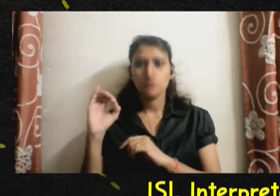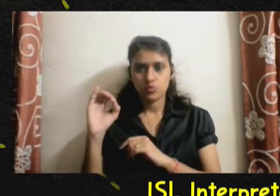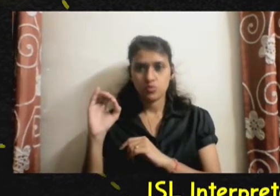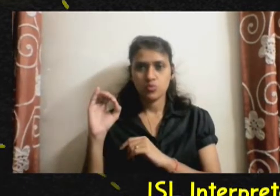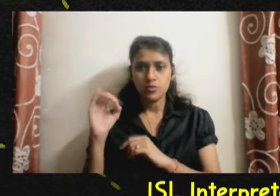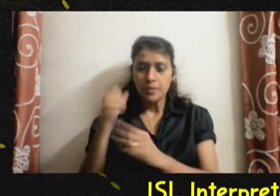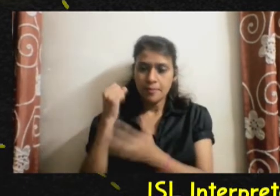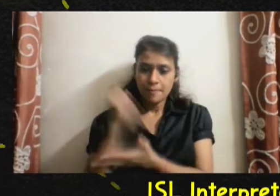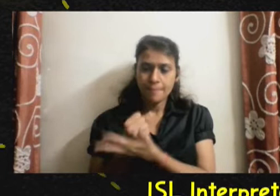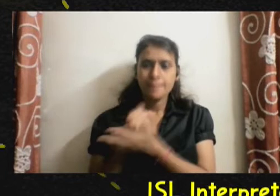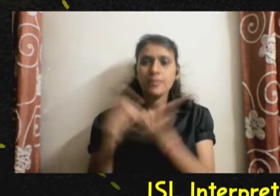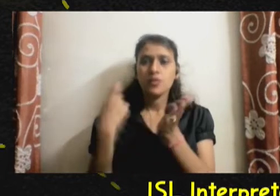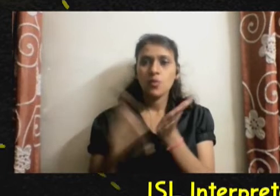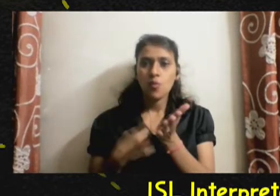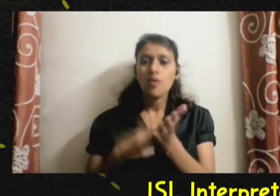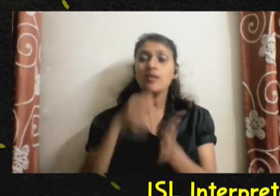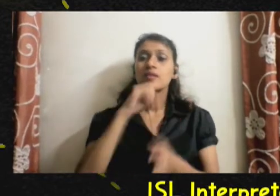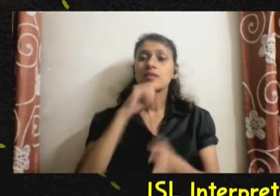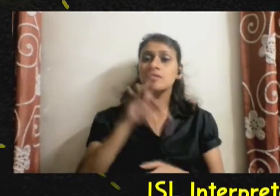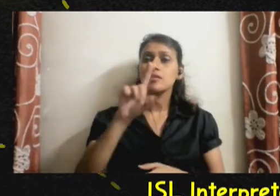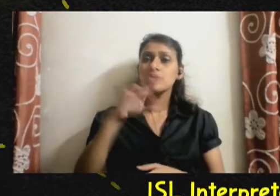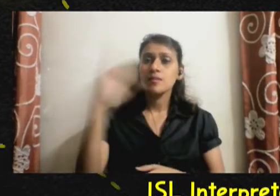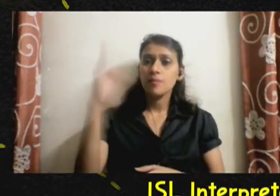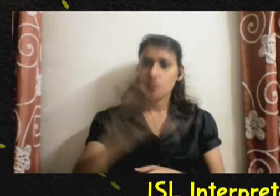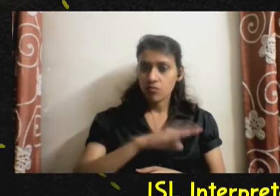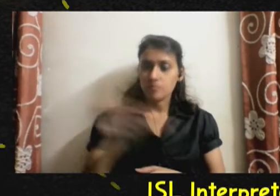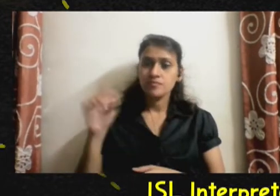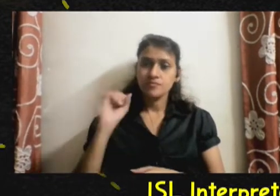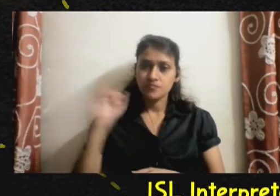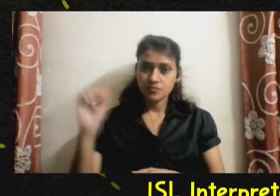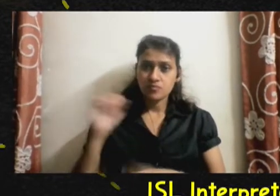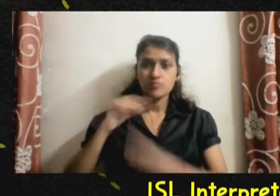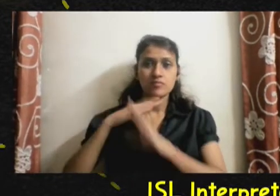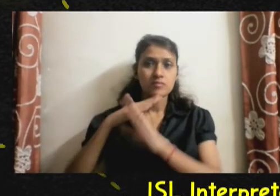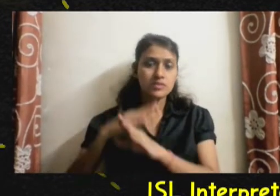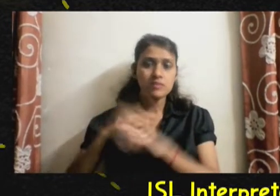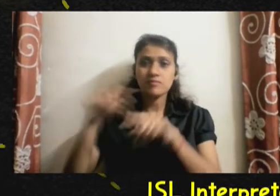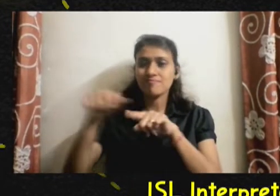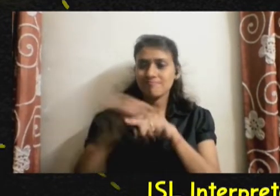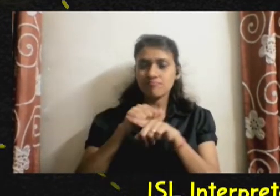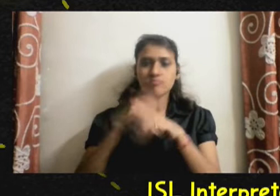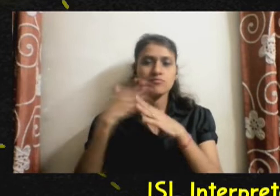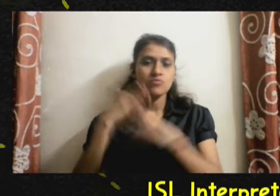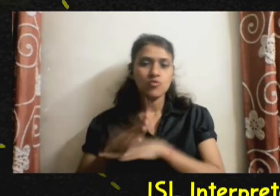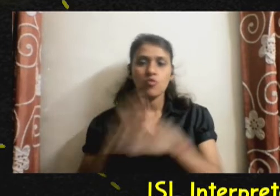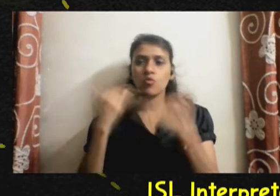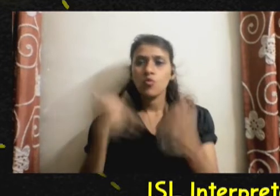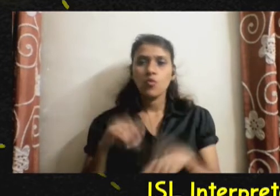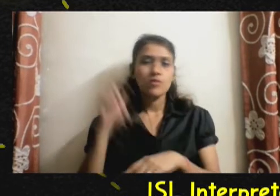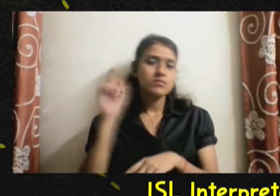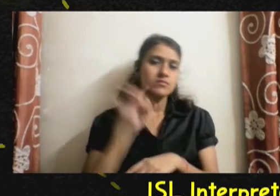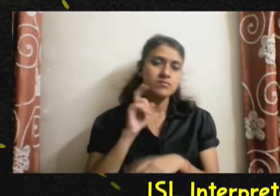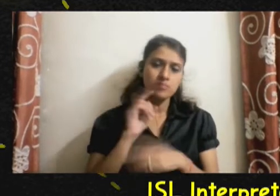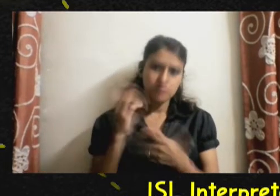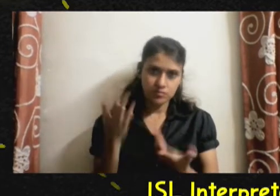when they reveal they are underage and have had consensual but unsafe sex? And a related question to